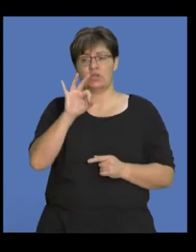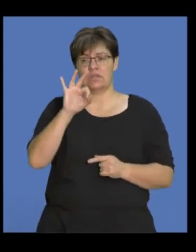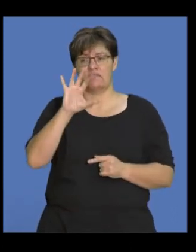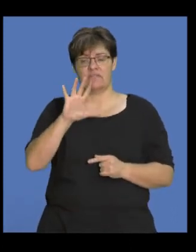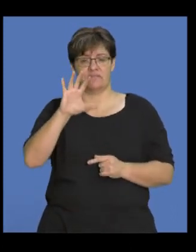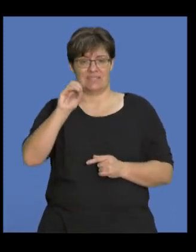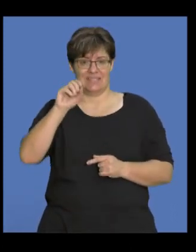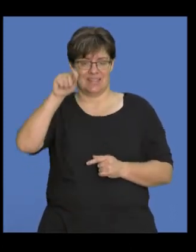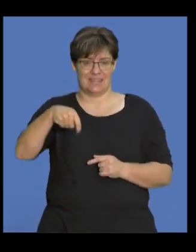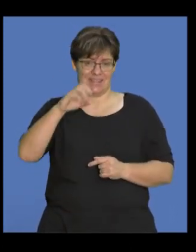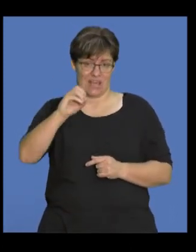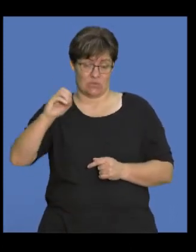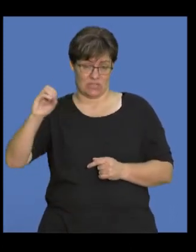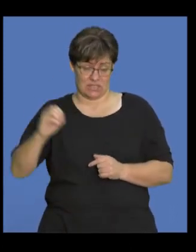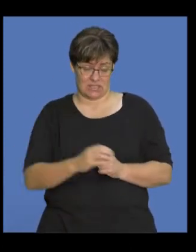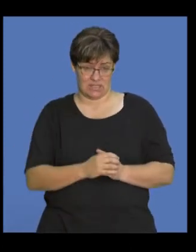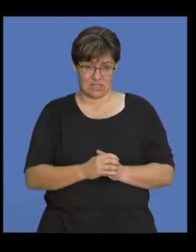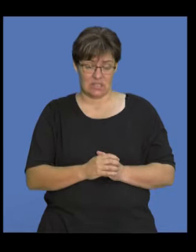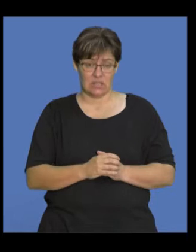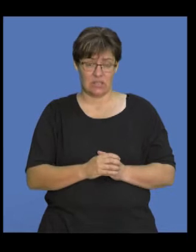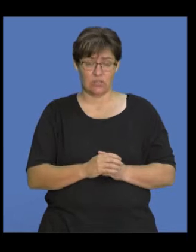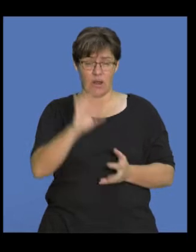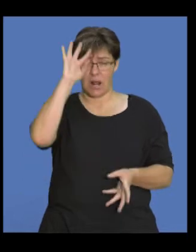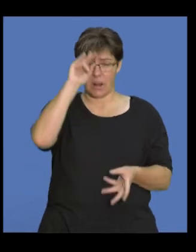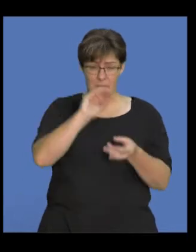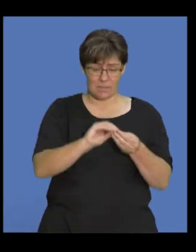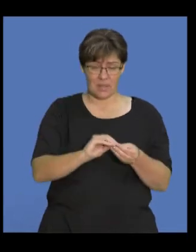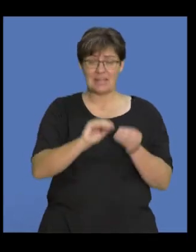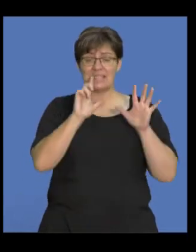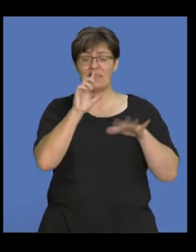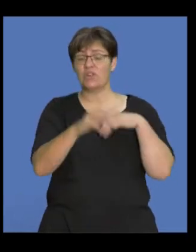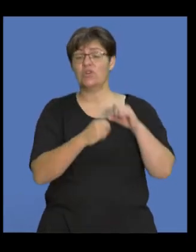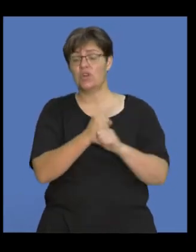350,000. So the accumulated amount after 7 years became